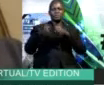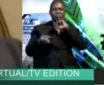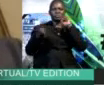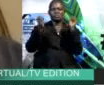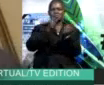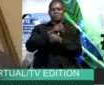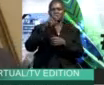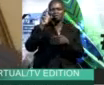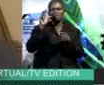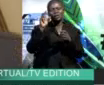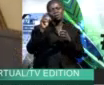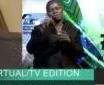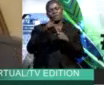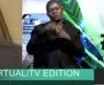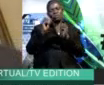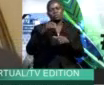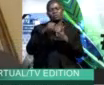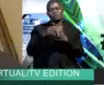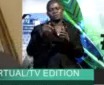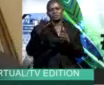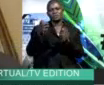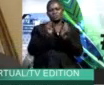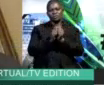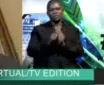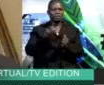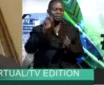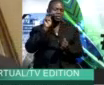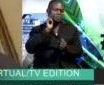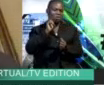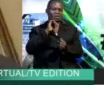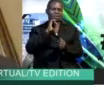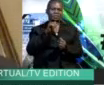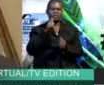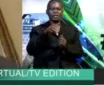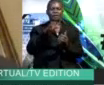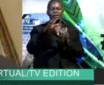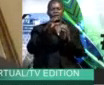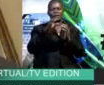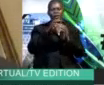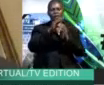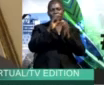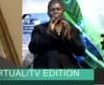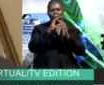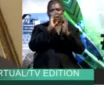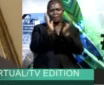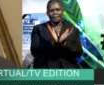emission. So when you put all those things together, Nigeria is in a cul-de-sac.